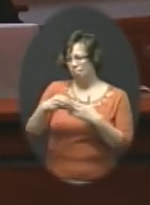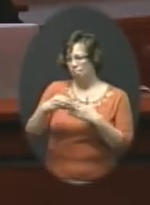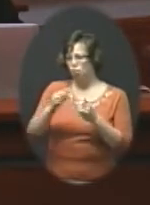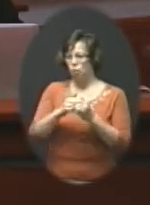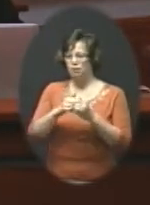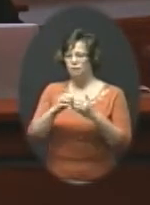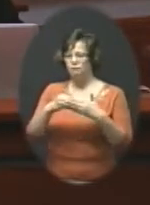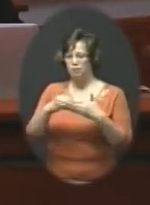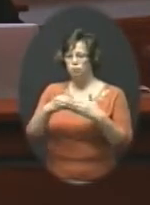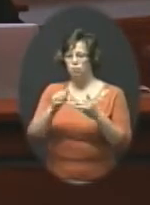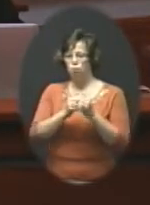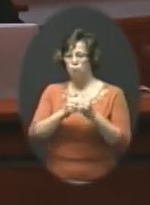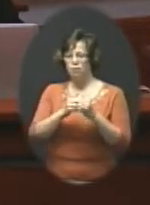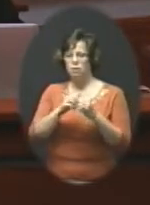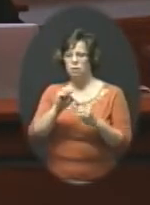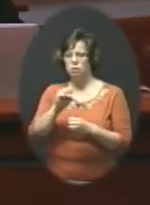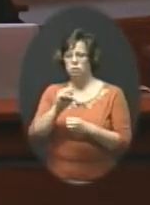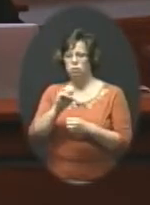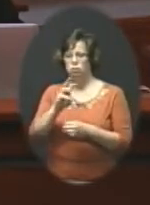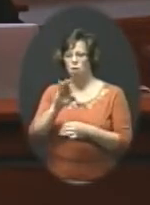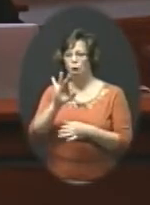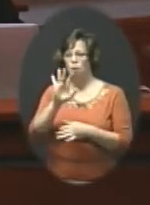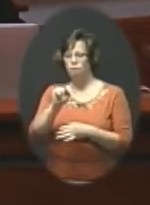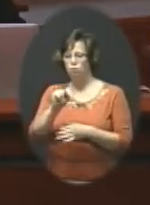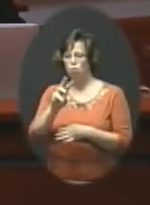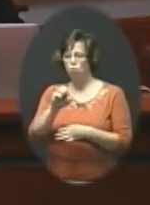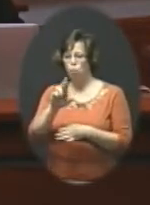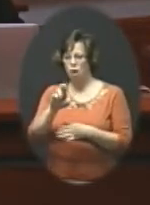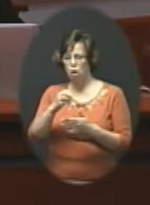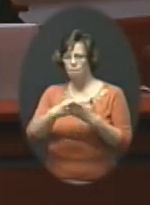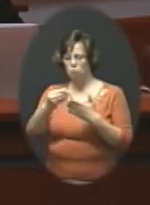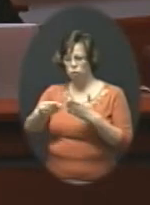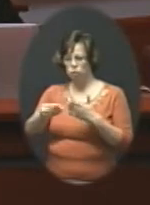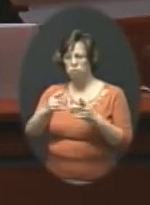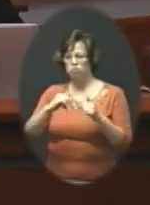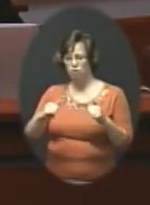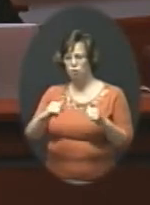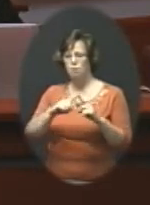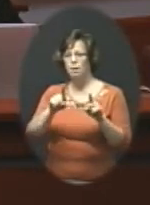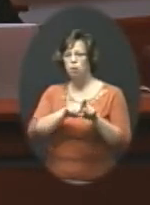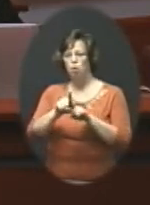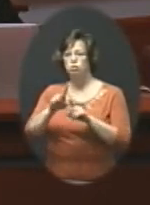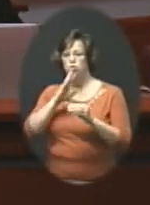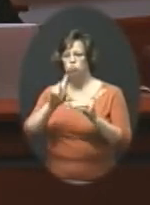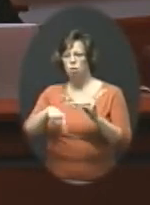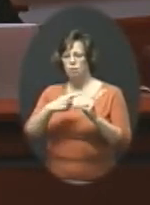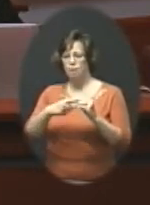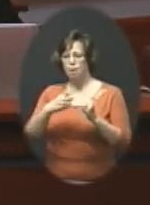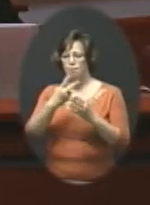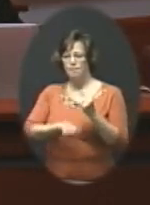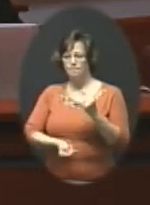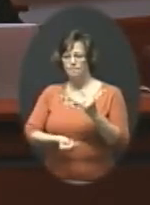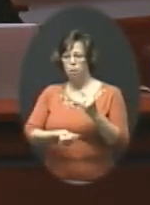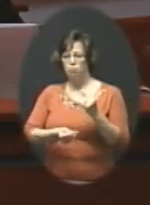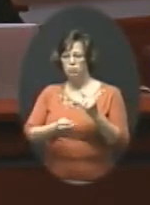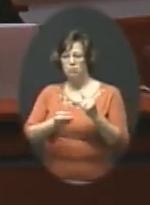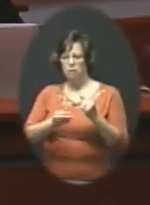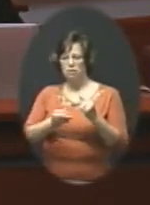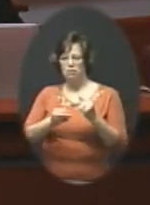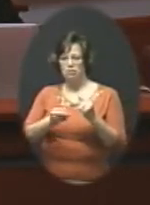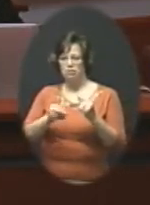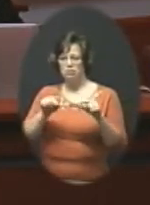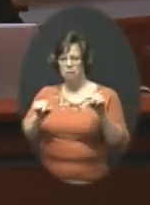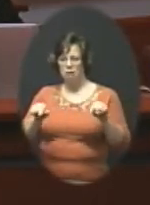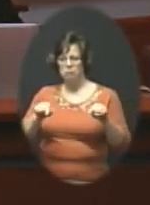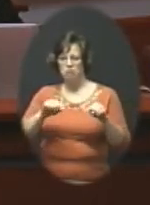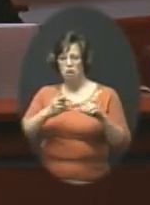terms of flexibility with software purchases and so forth. They are also talking on both sides about increasing the